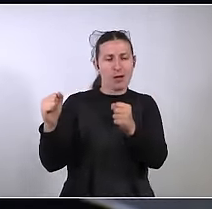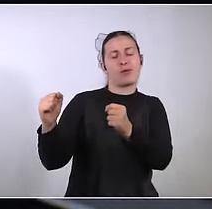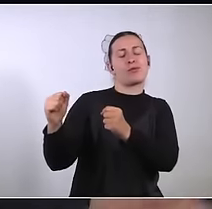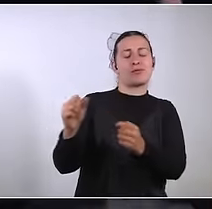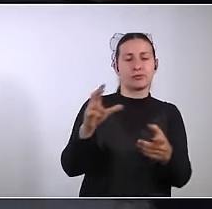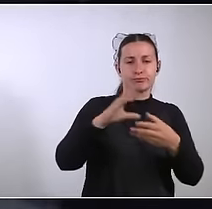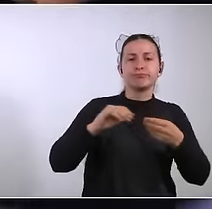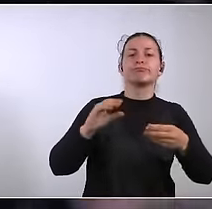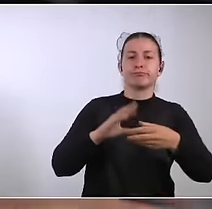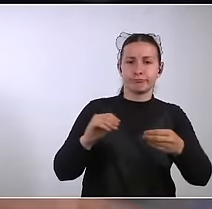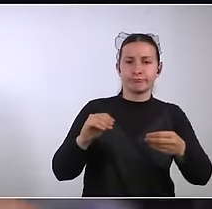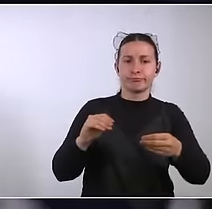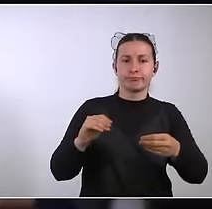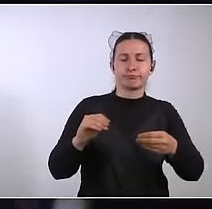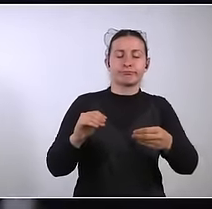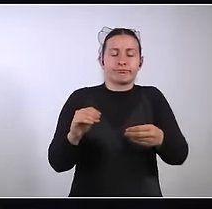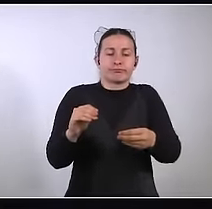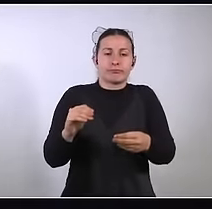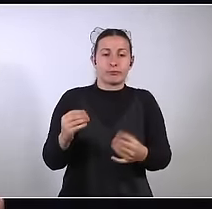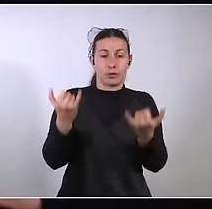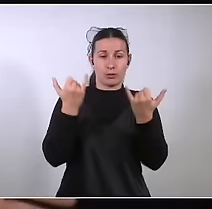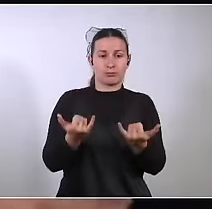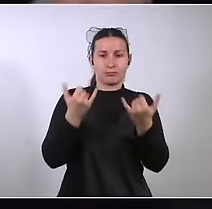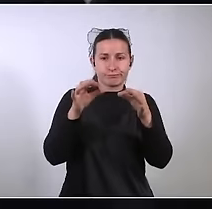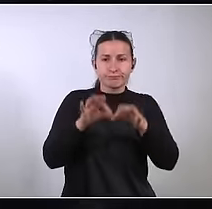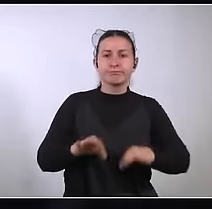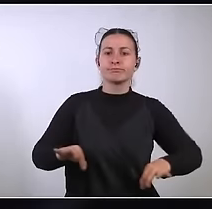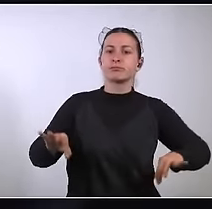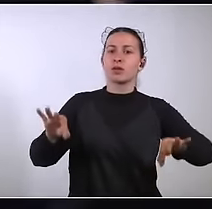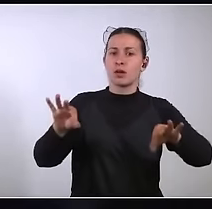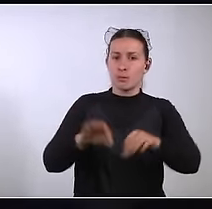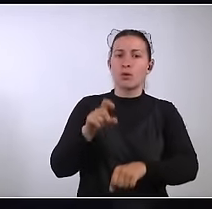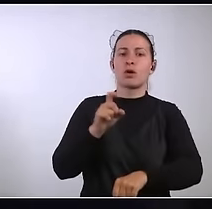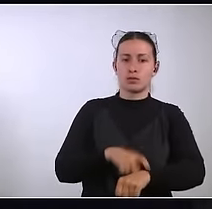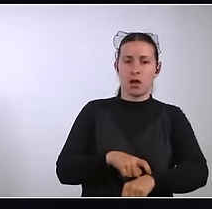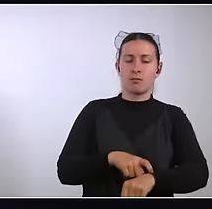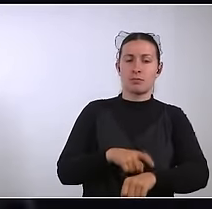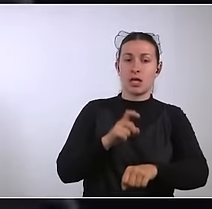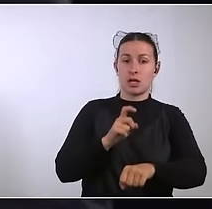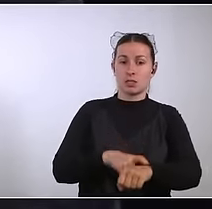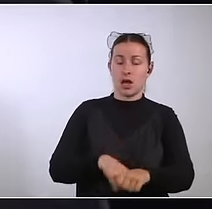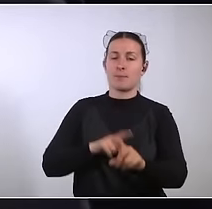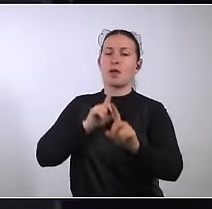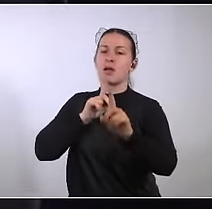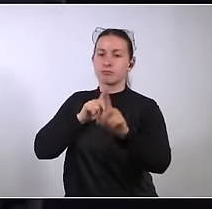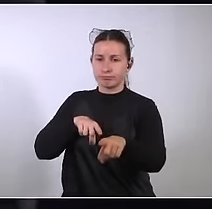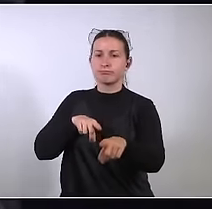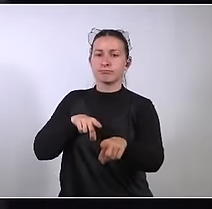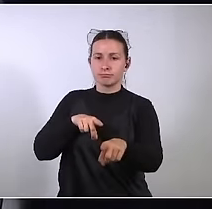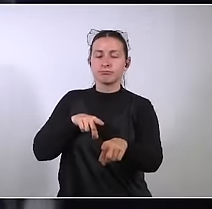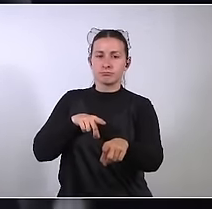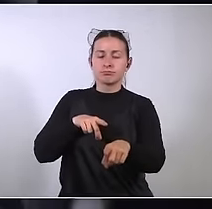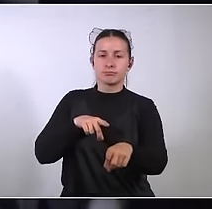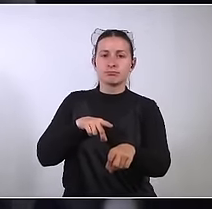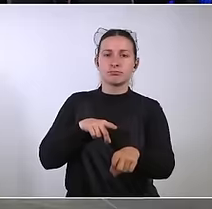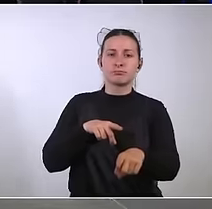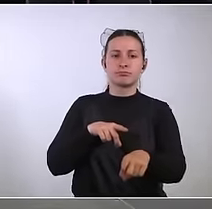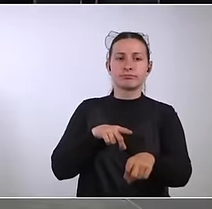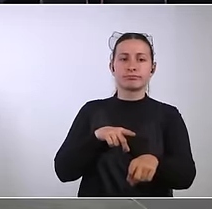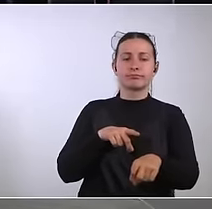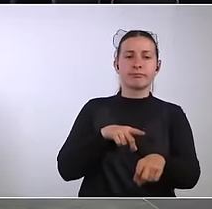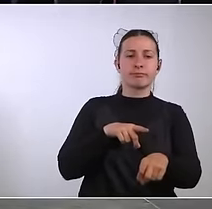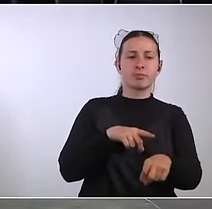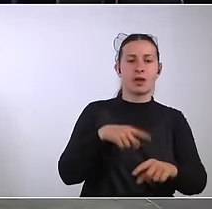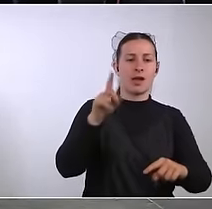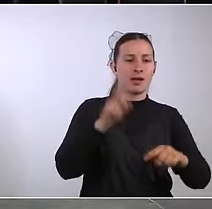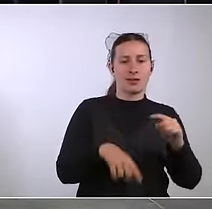and we are standing at a critical moment right now where it's time to respond. It cannot be another message. It cannot